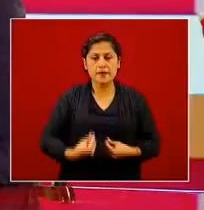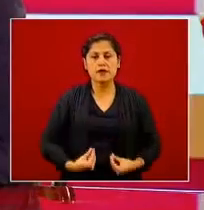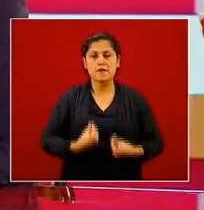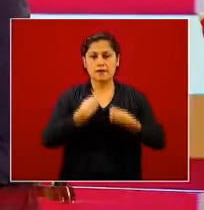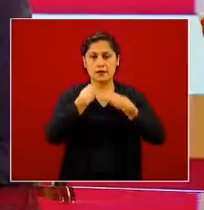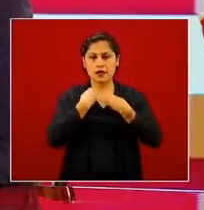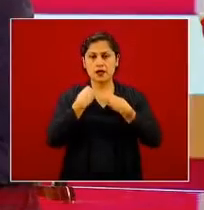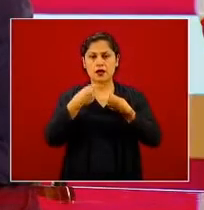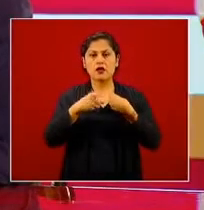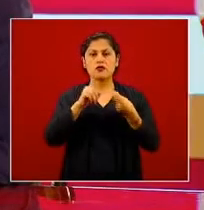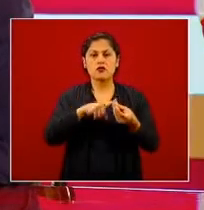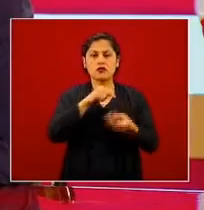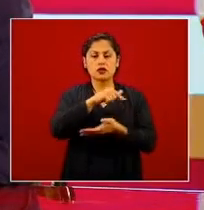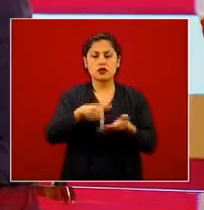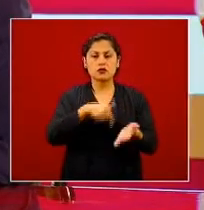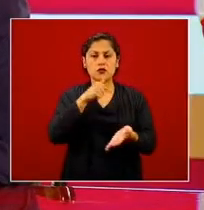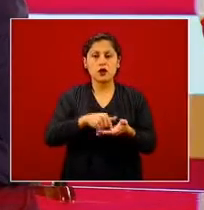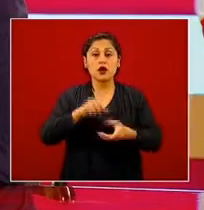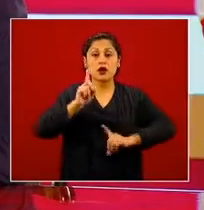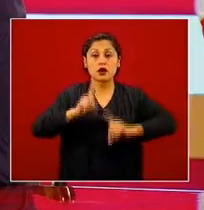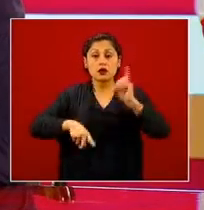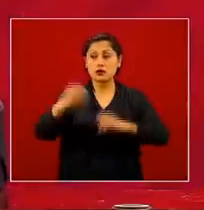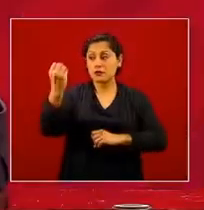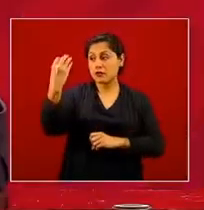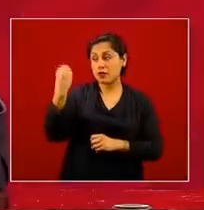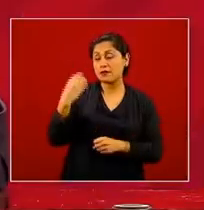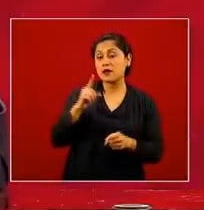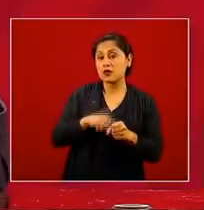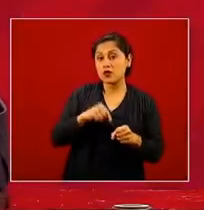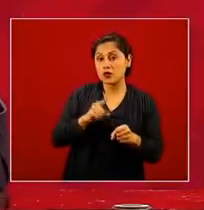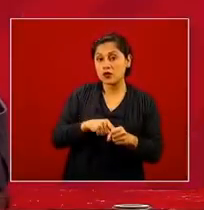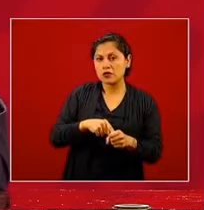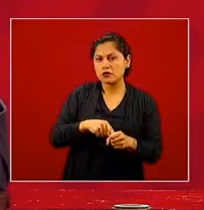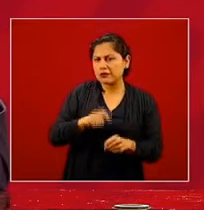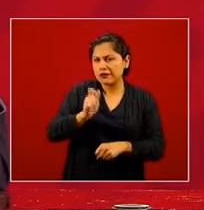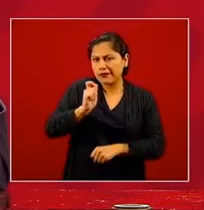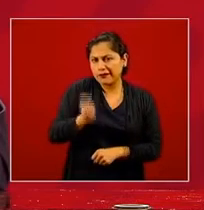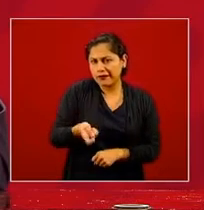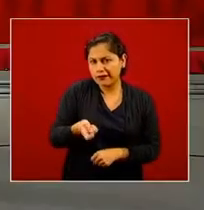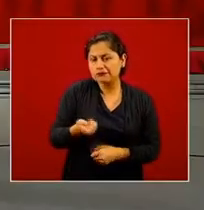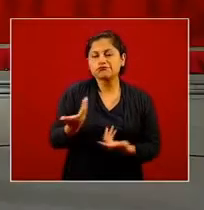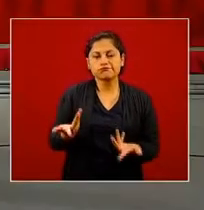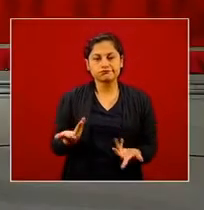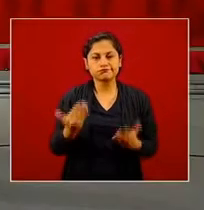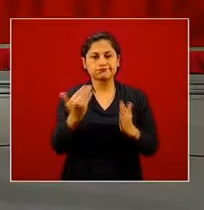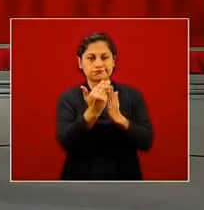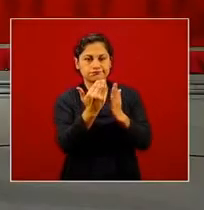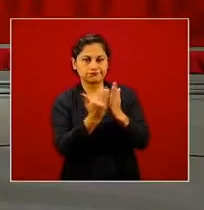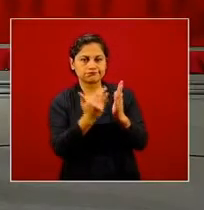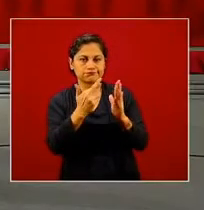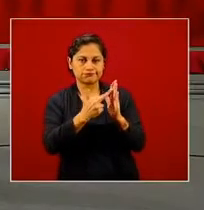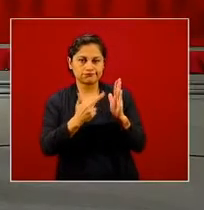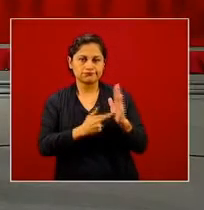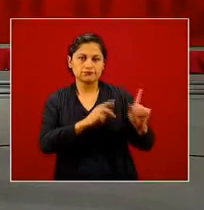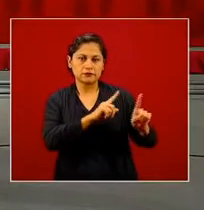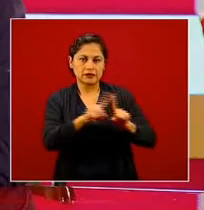the stoplight is in red or in orange or in yellow, and that means that there will be